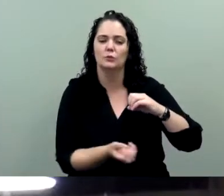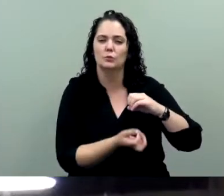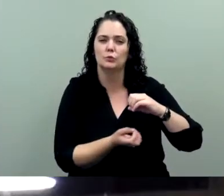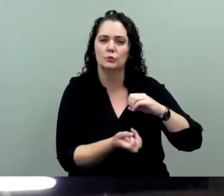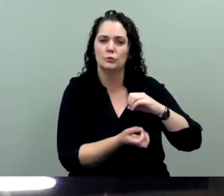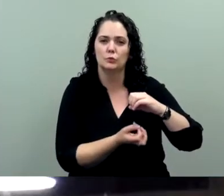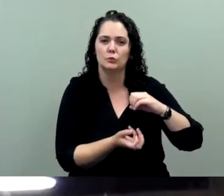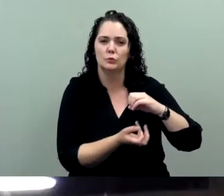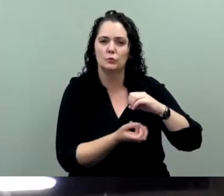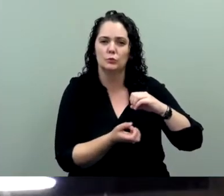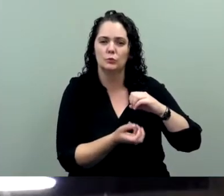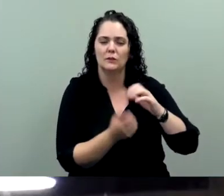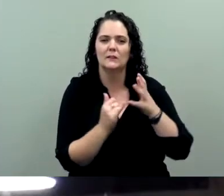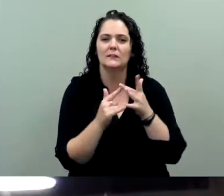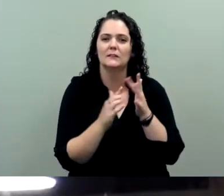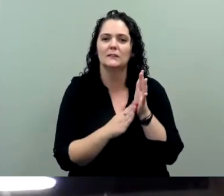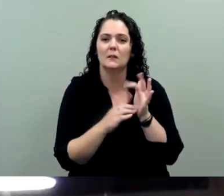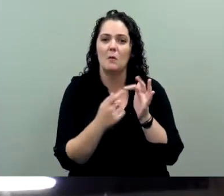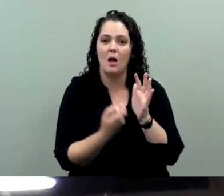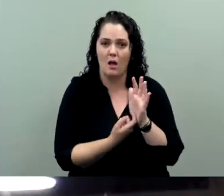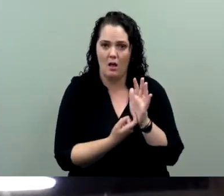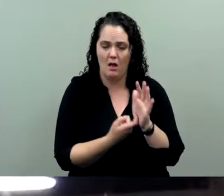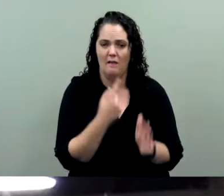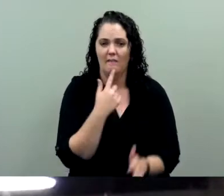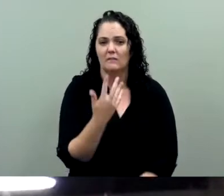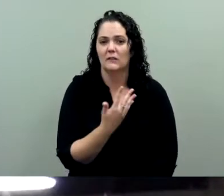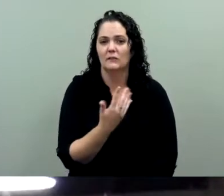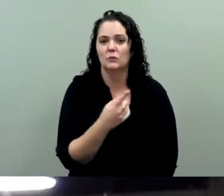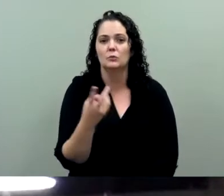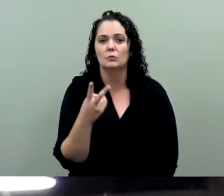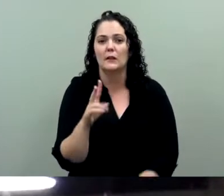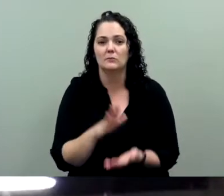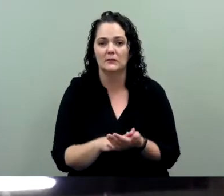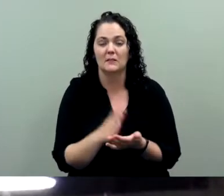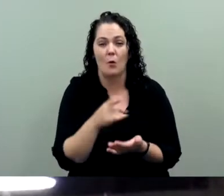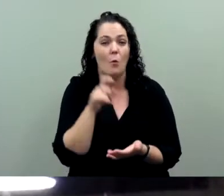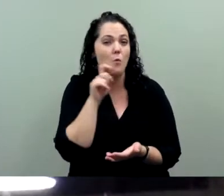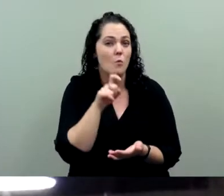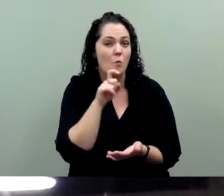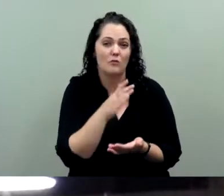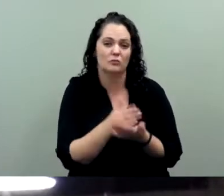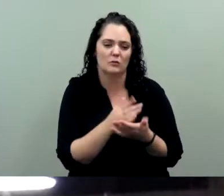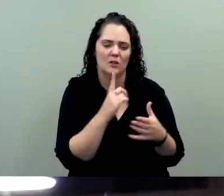maybe as much as 25 minutes, and you're going to reduce almost all of that water down.